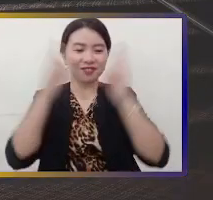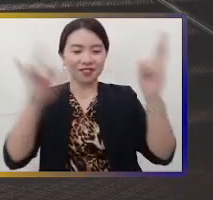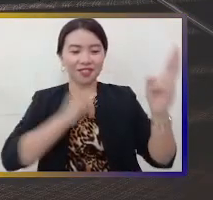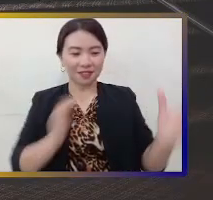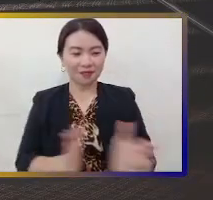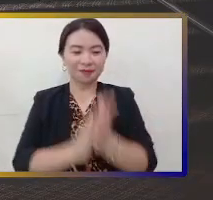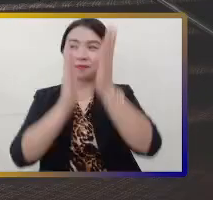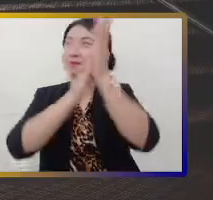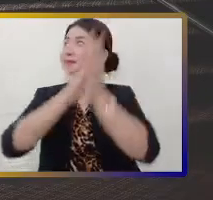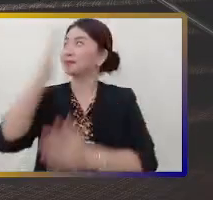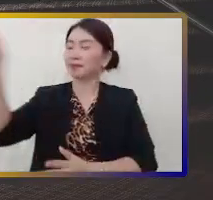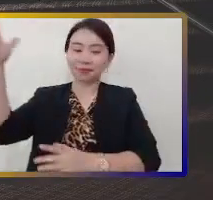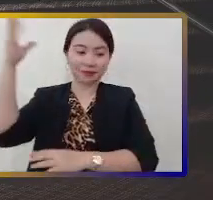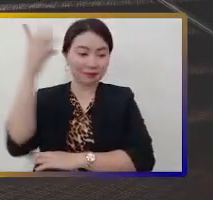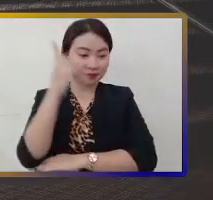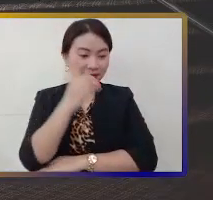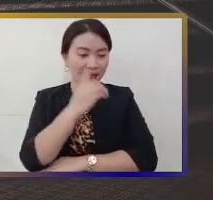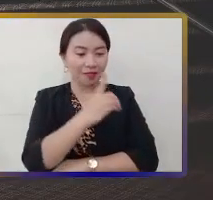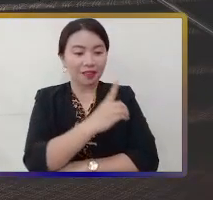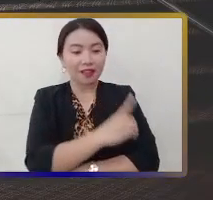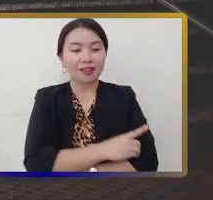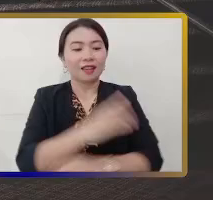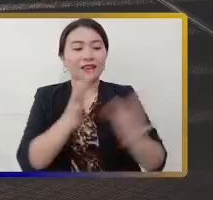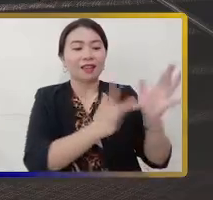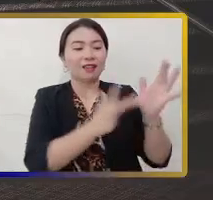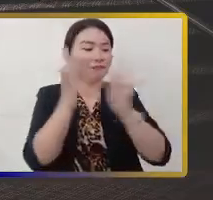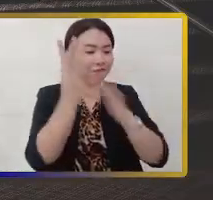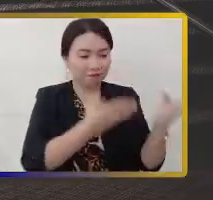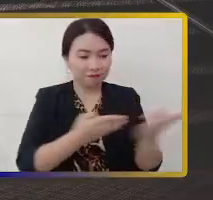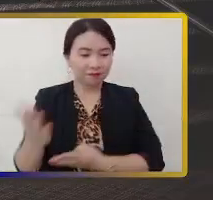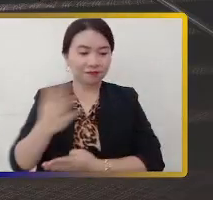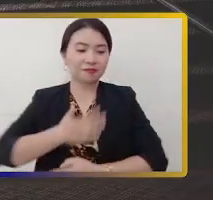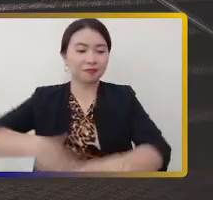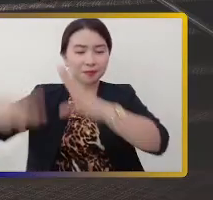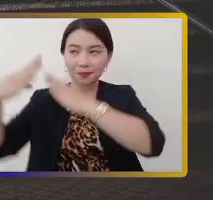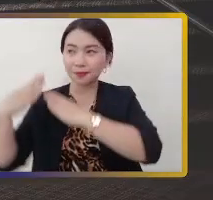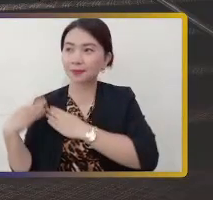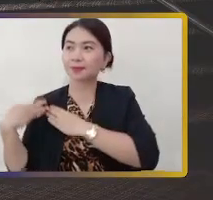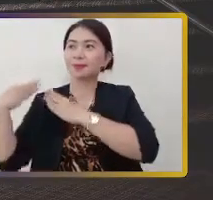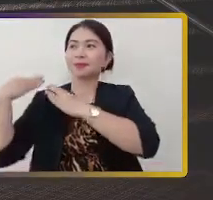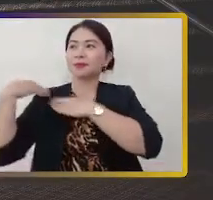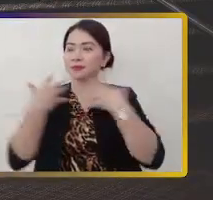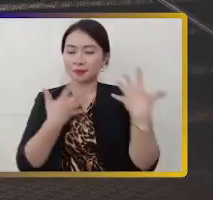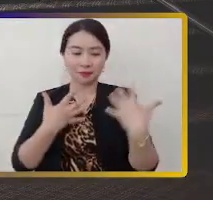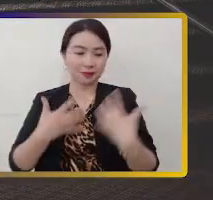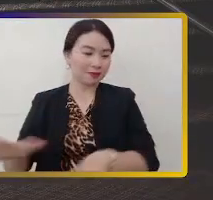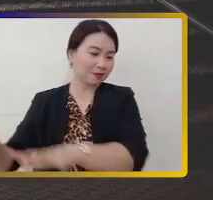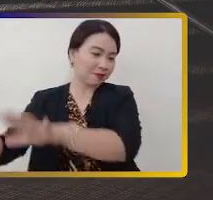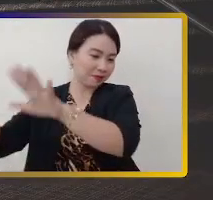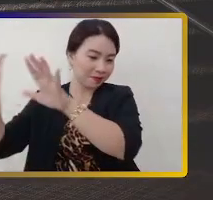victory I'll praise him for today. He lifted my burdens